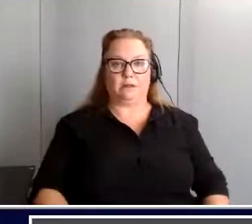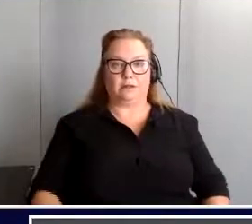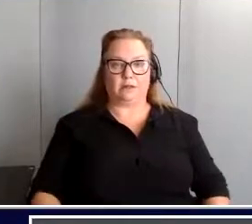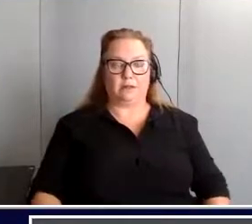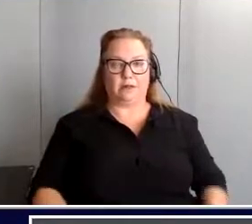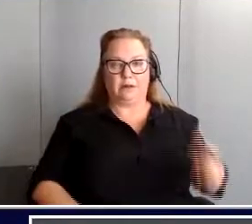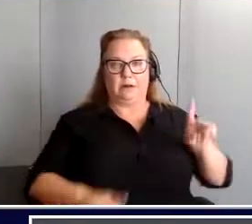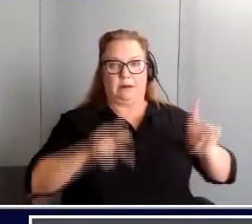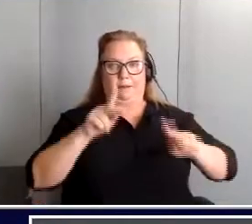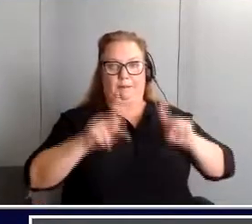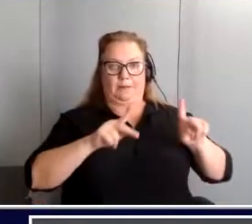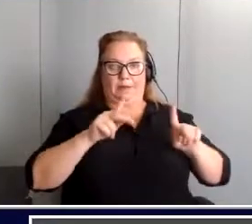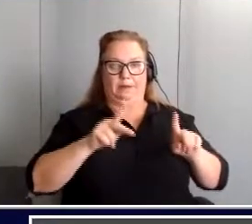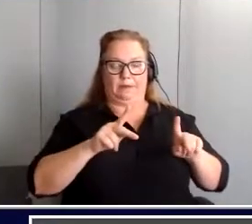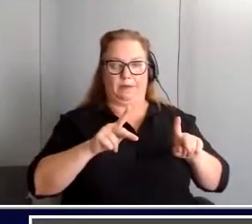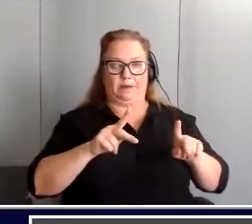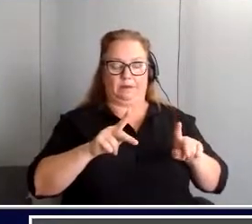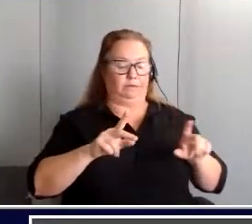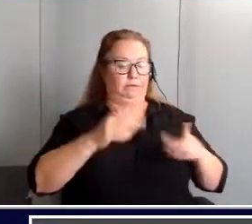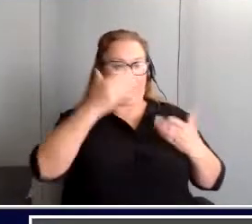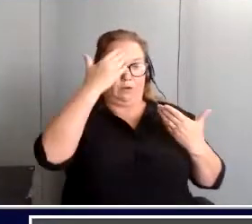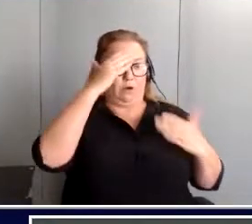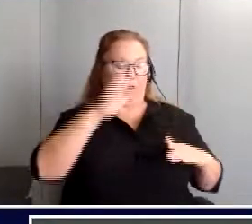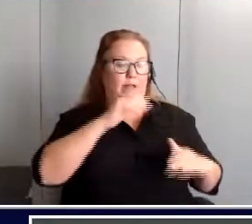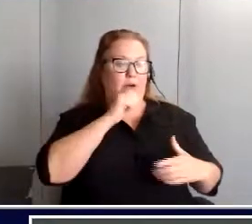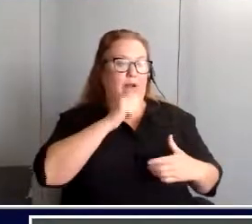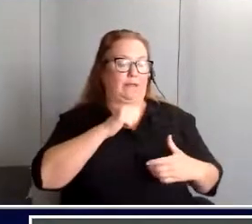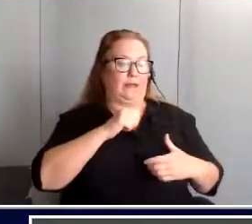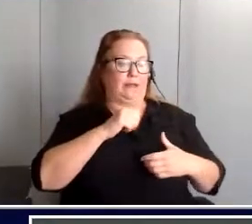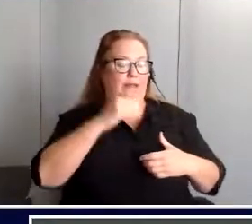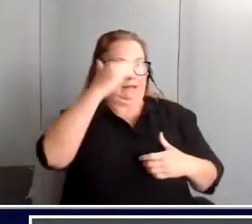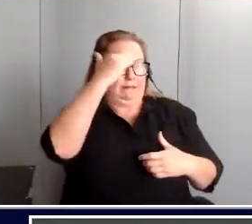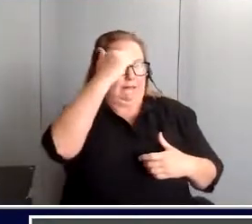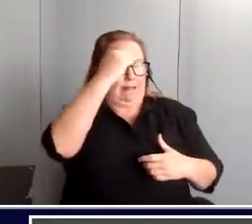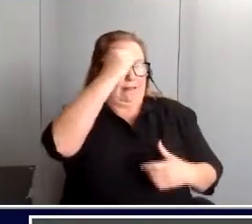in the public don't know that. They don't have that inside game knowledge,